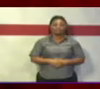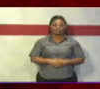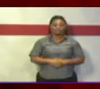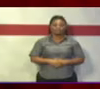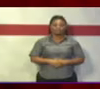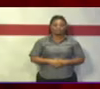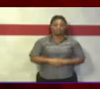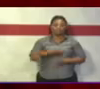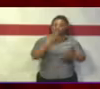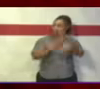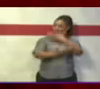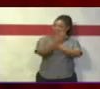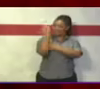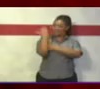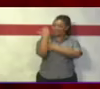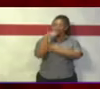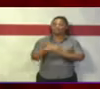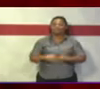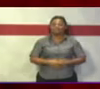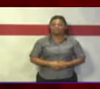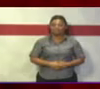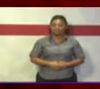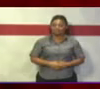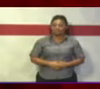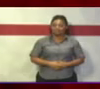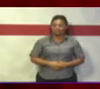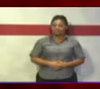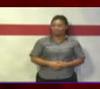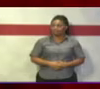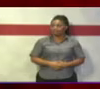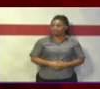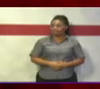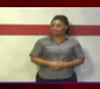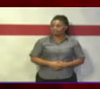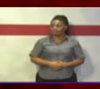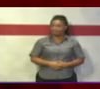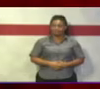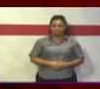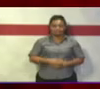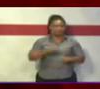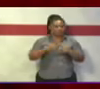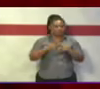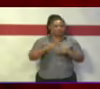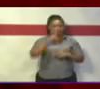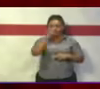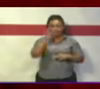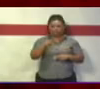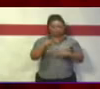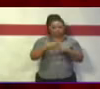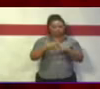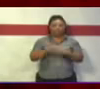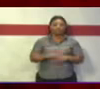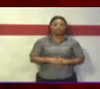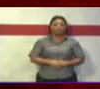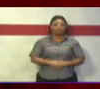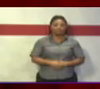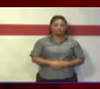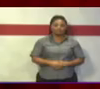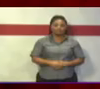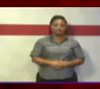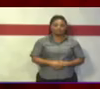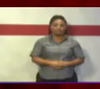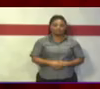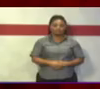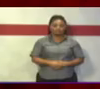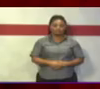morning. Natalie Singh, Caribbean Lifestyle Communications. Just 2 minor questions. Picking up on Urvashi's question.